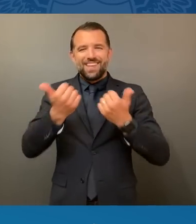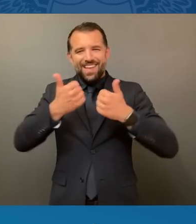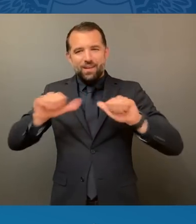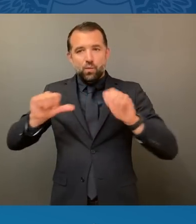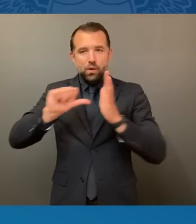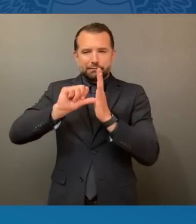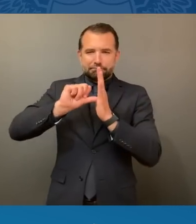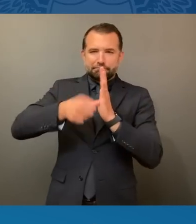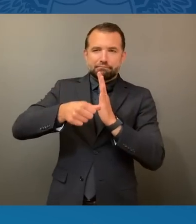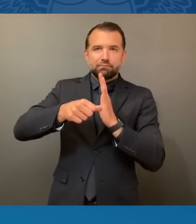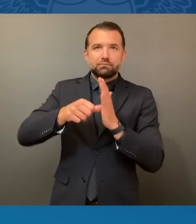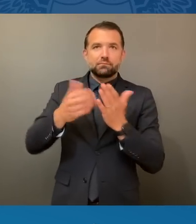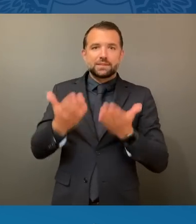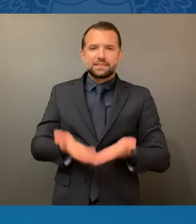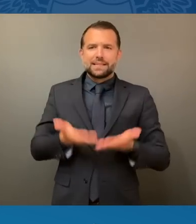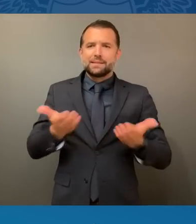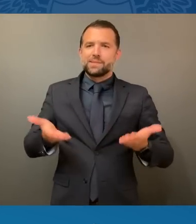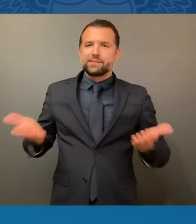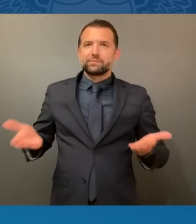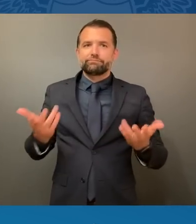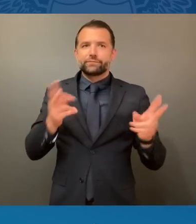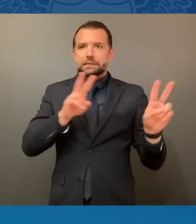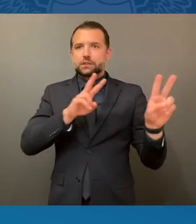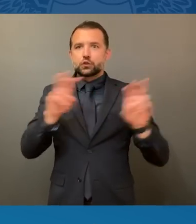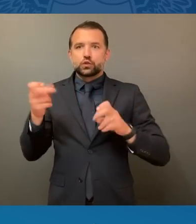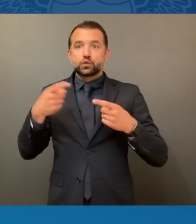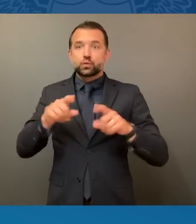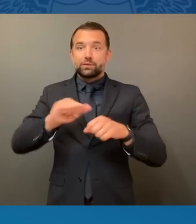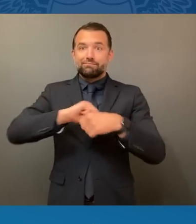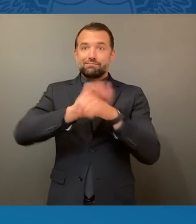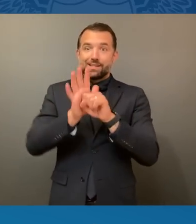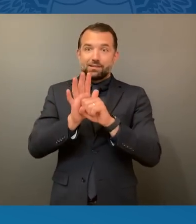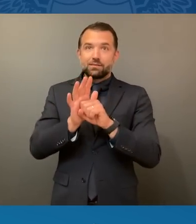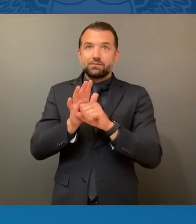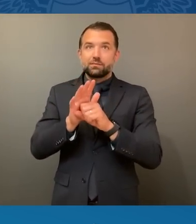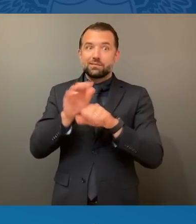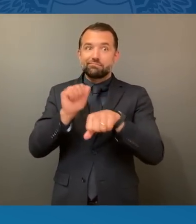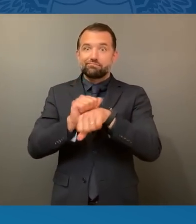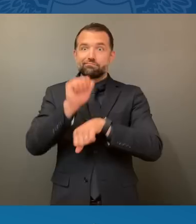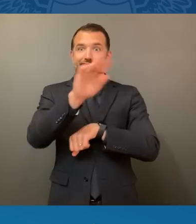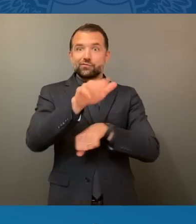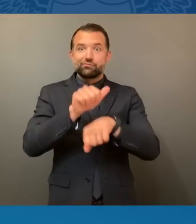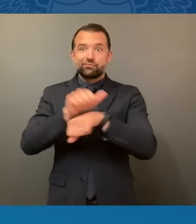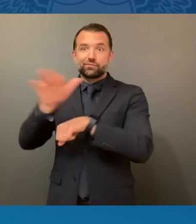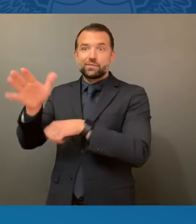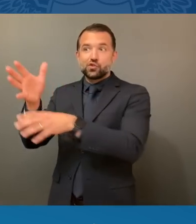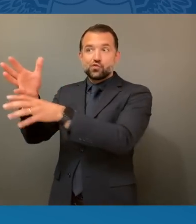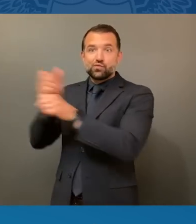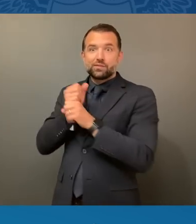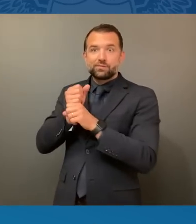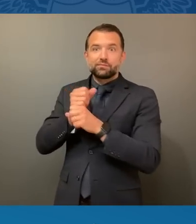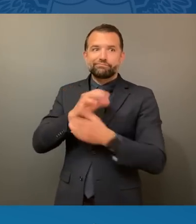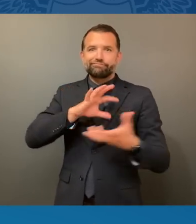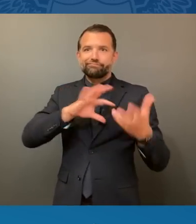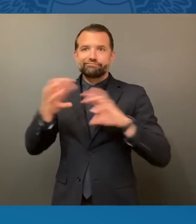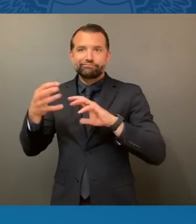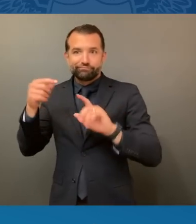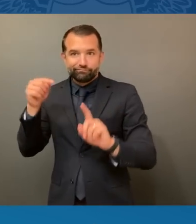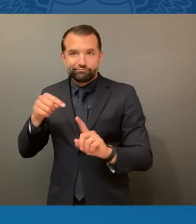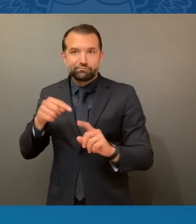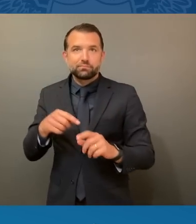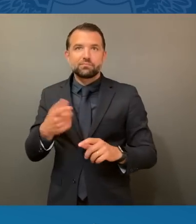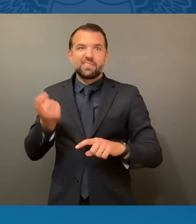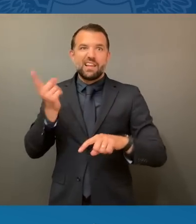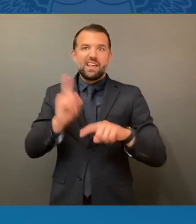pandemic and what we need to do around U.S. manufacturing so that we are not caught in that vice again of relying on